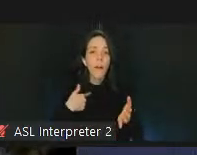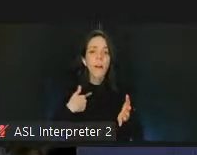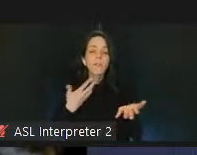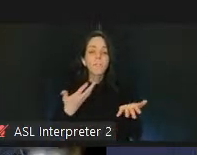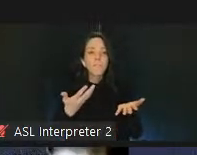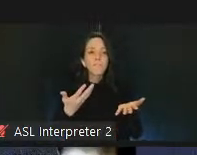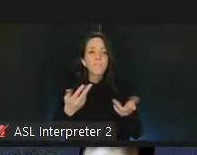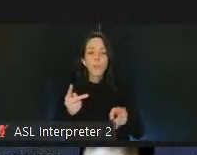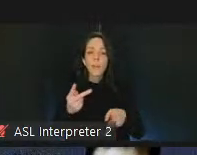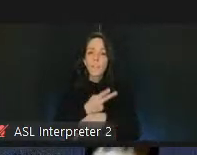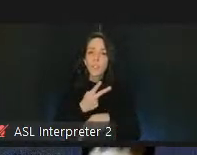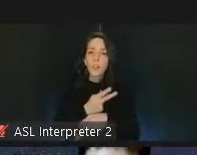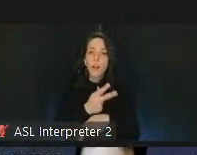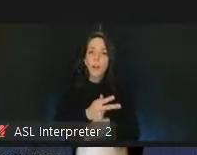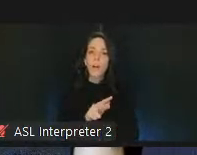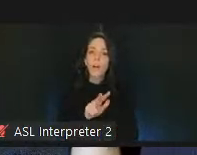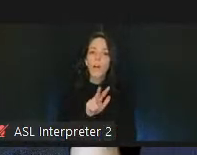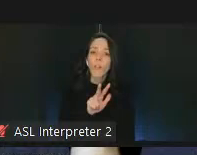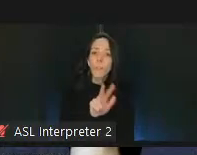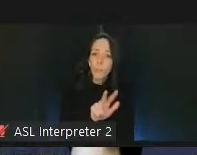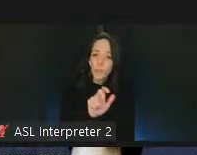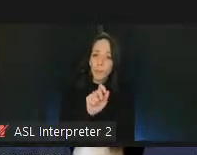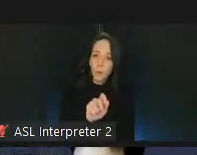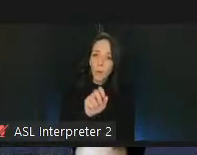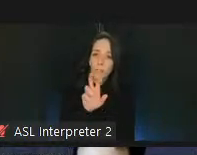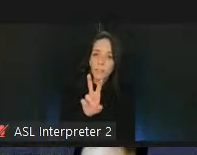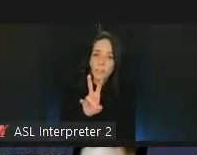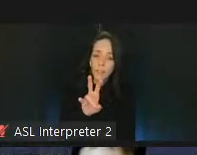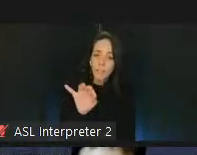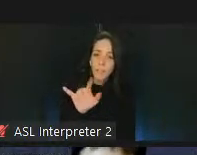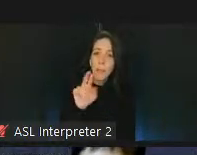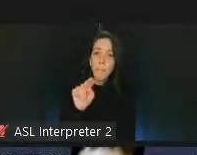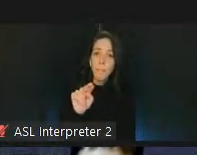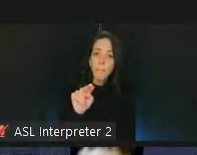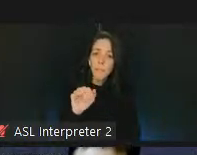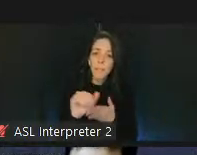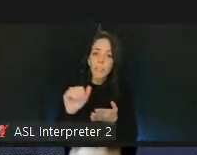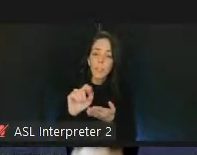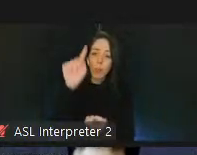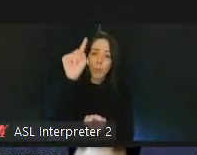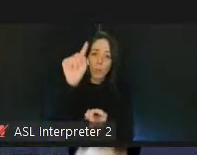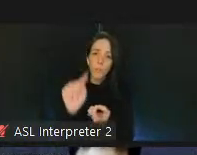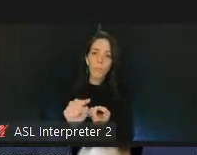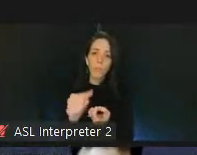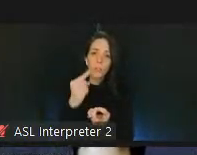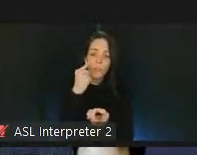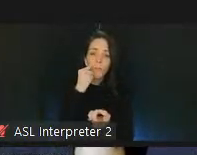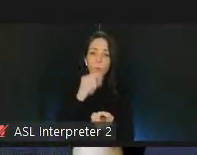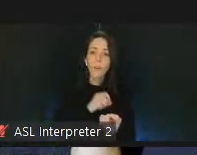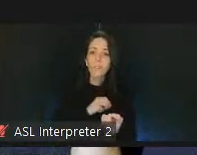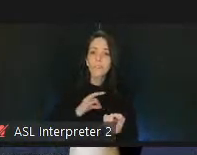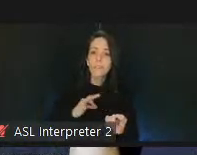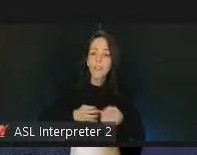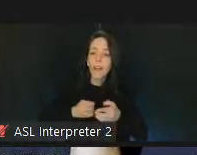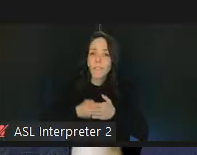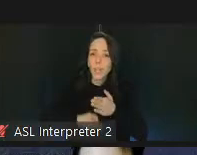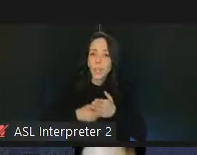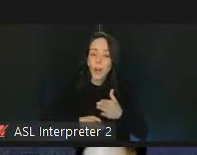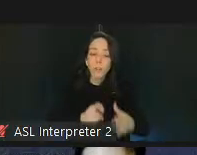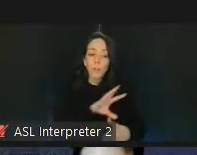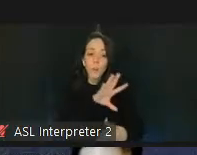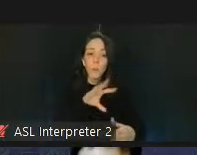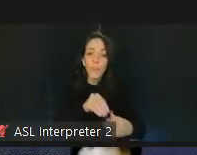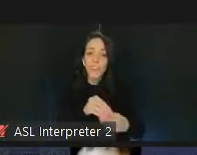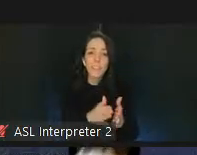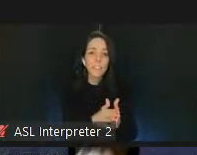a $3.7 million reduction in personnel cost within the